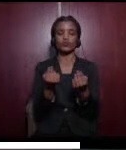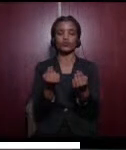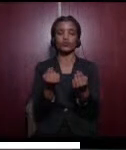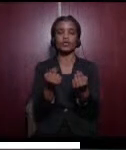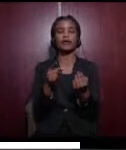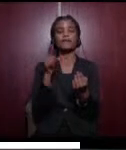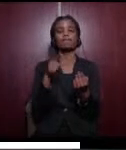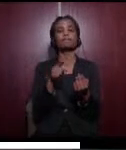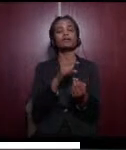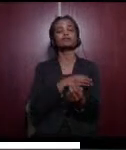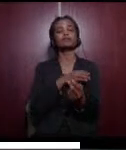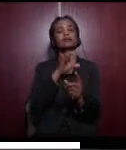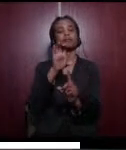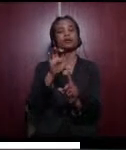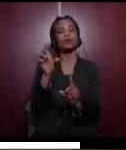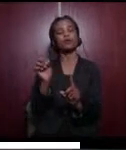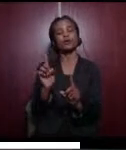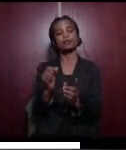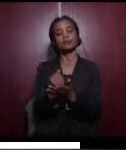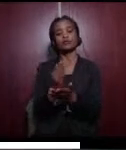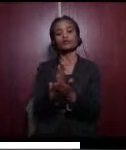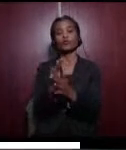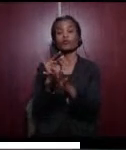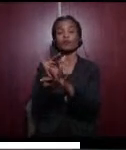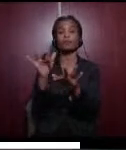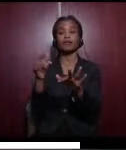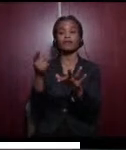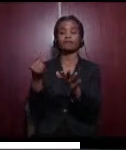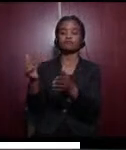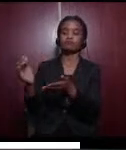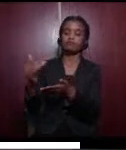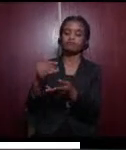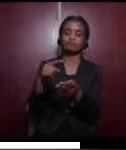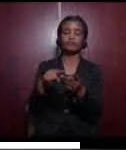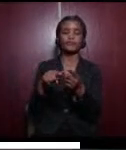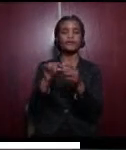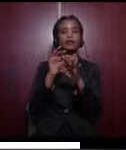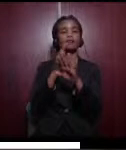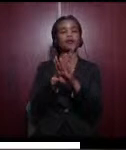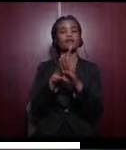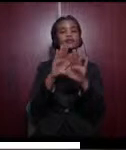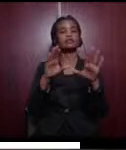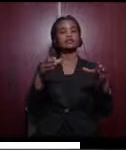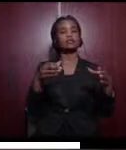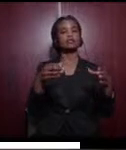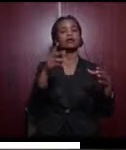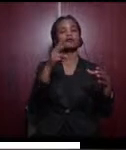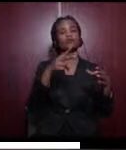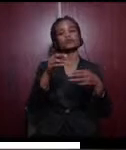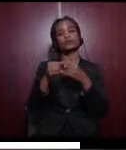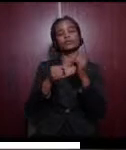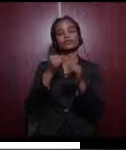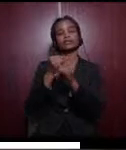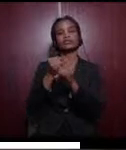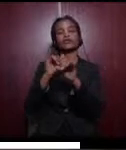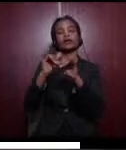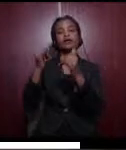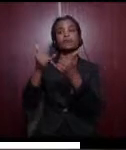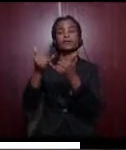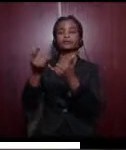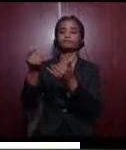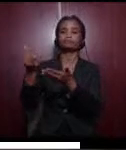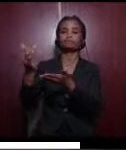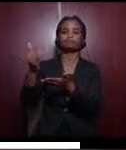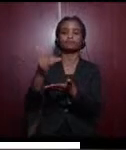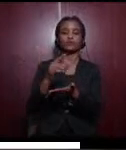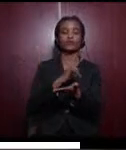empowered to raise funds from the public, the private sector, including international donors, to address short-term intervention and also